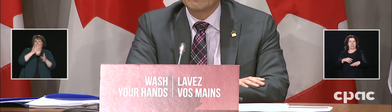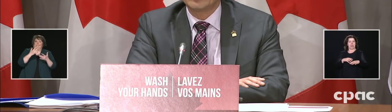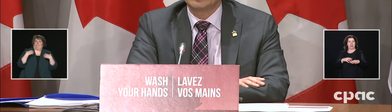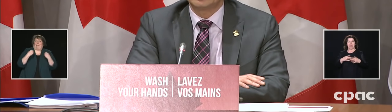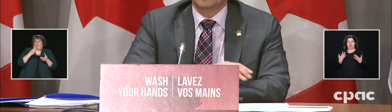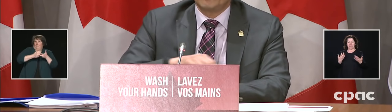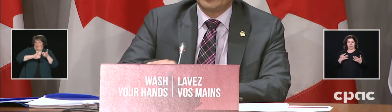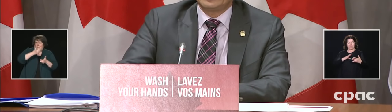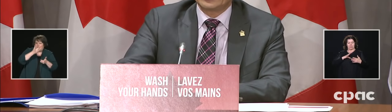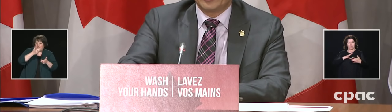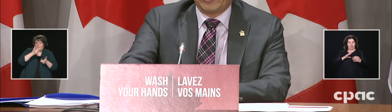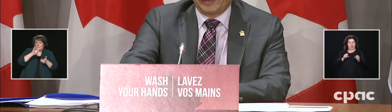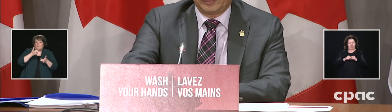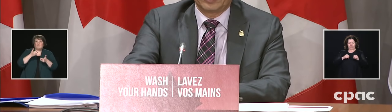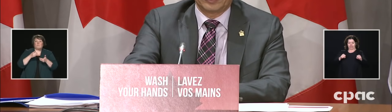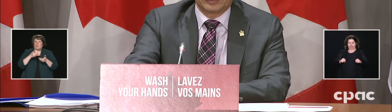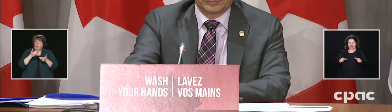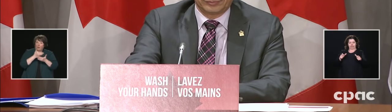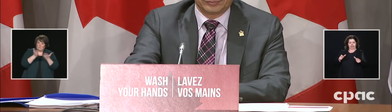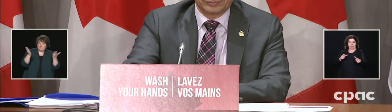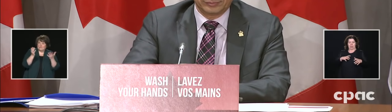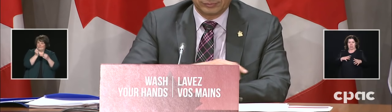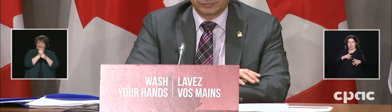répercussions graves de la COVID-19.